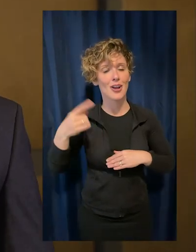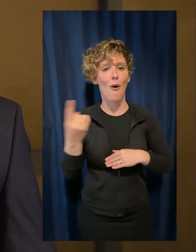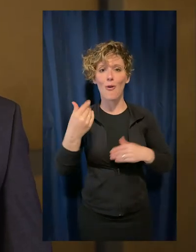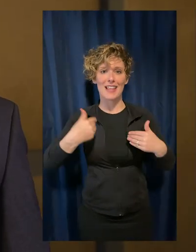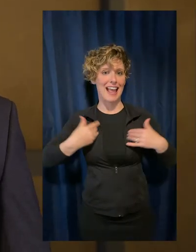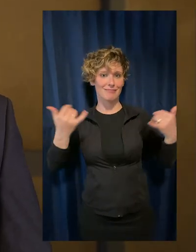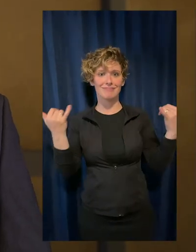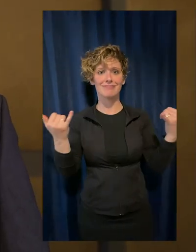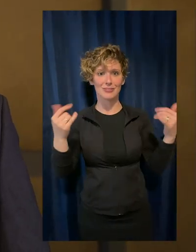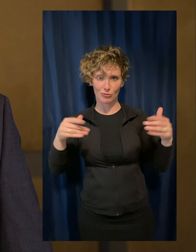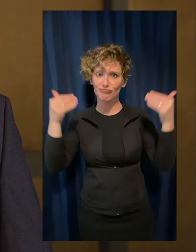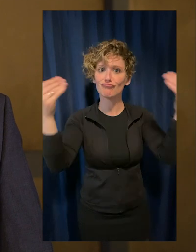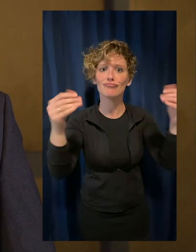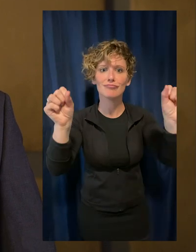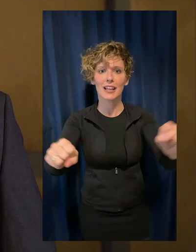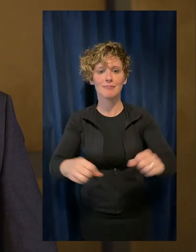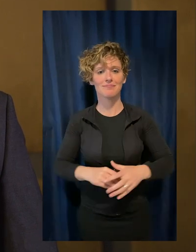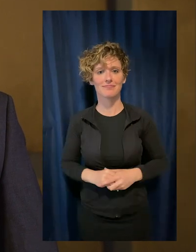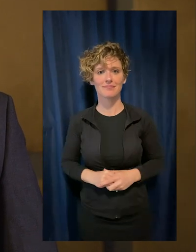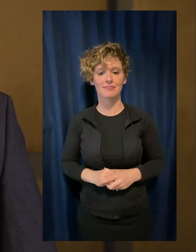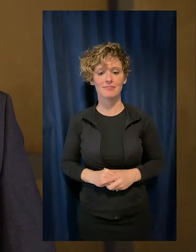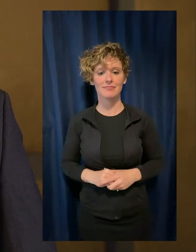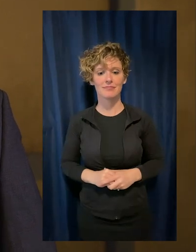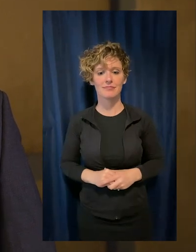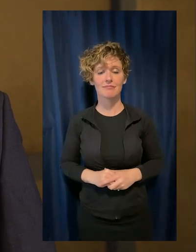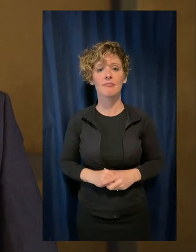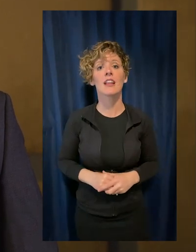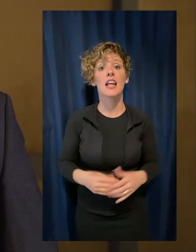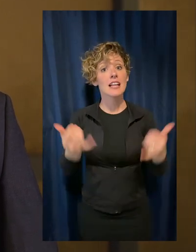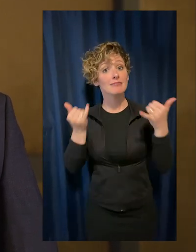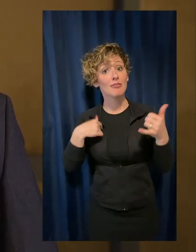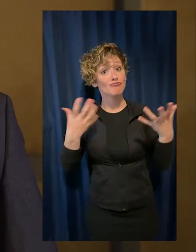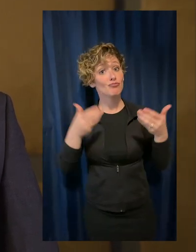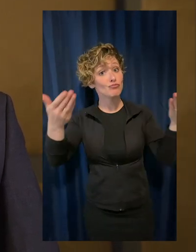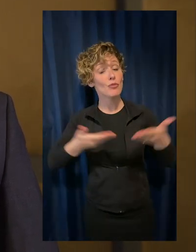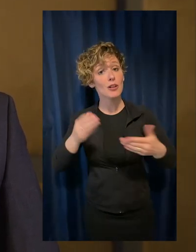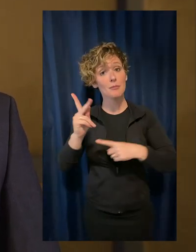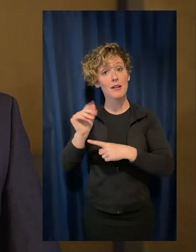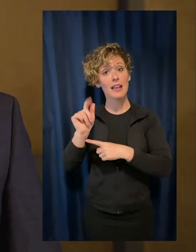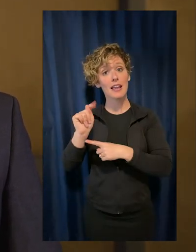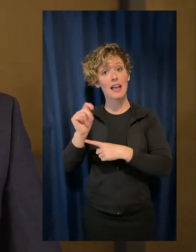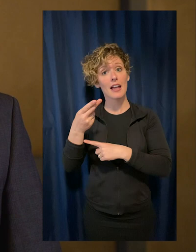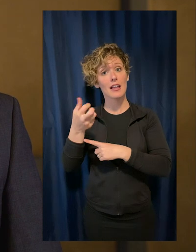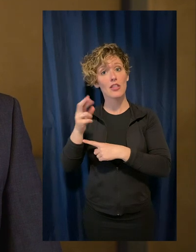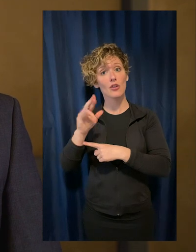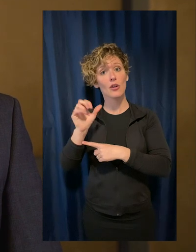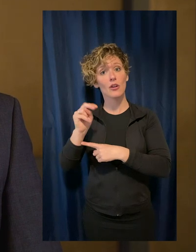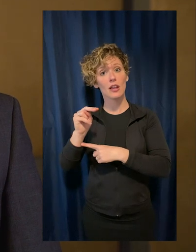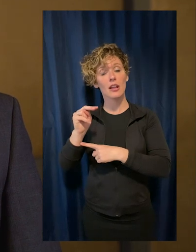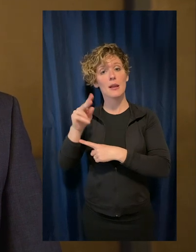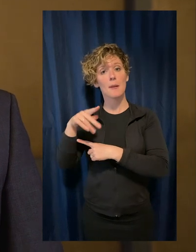Now, with great honor, I would like to welcome Catherine Pesqua. She is here to formally introduce our class of 2020